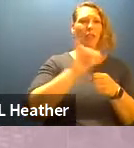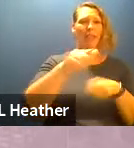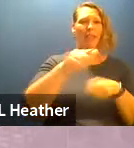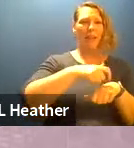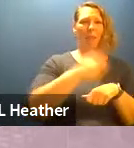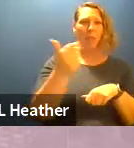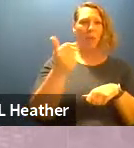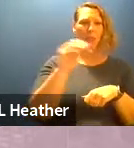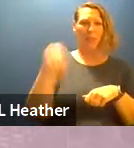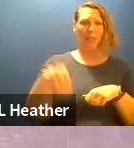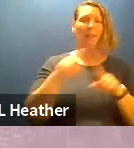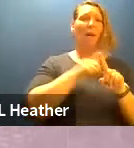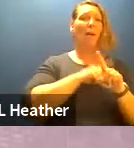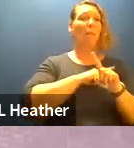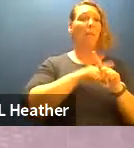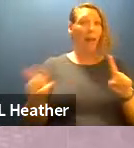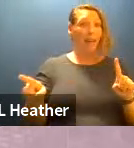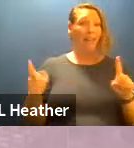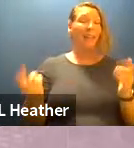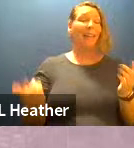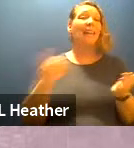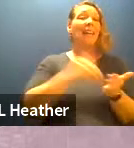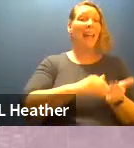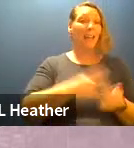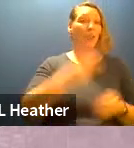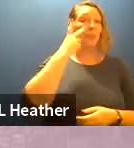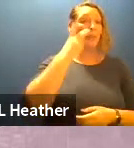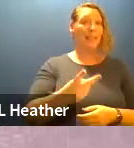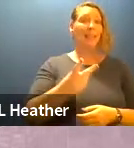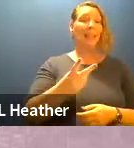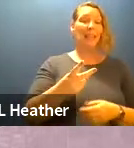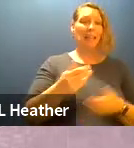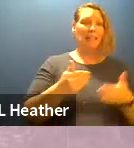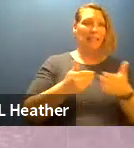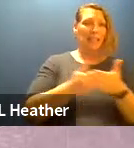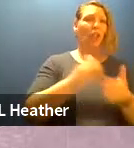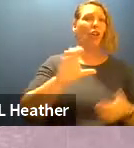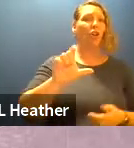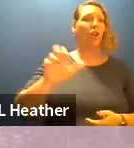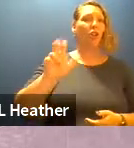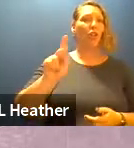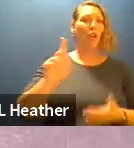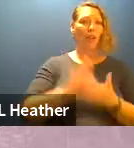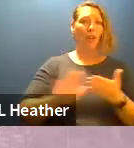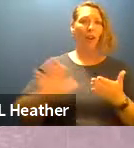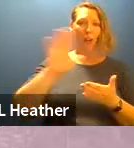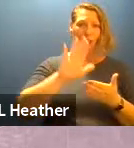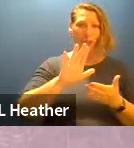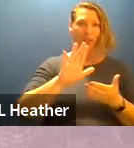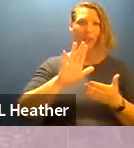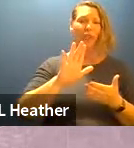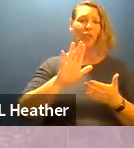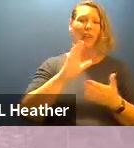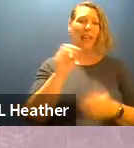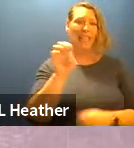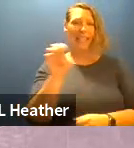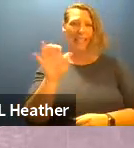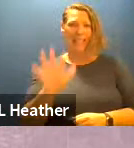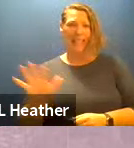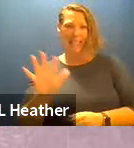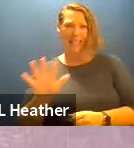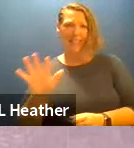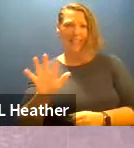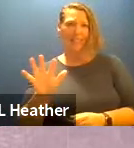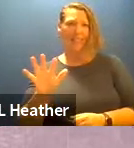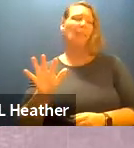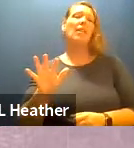But again, we have a concentration over near Clark College and east that's really close to the